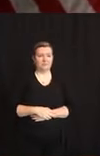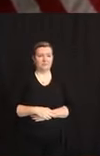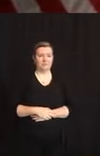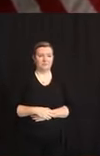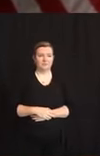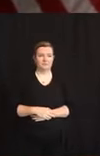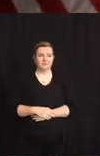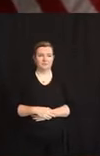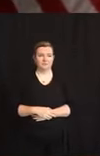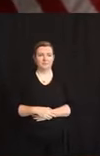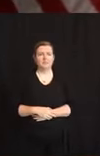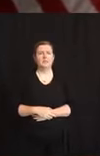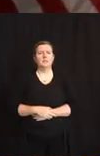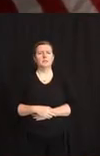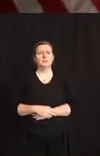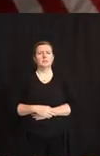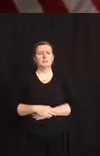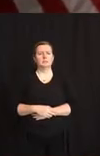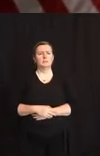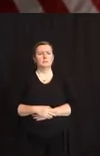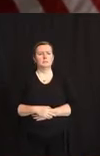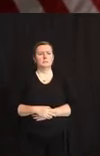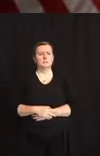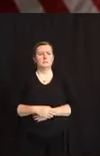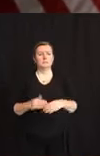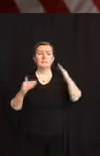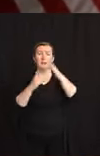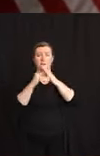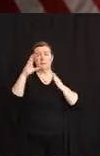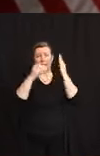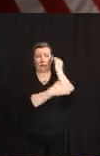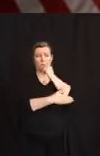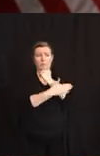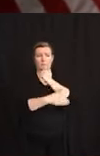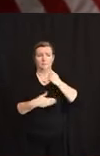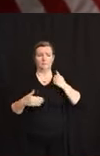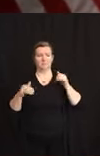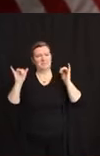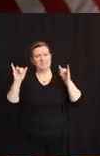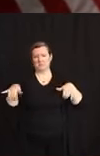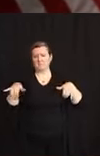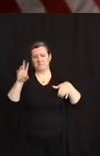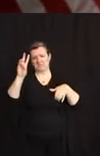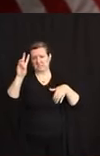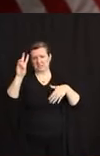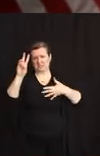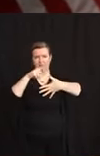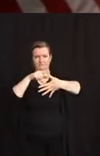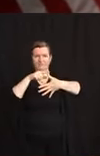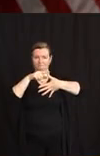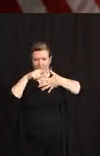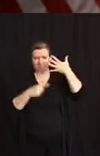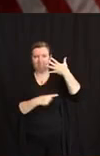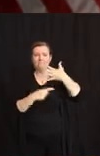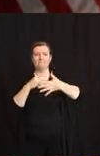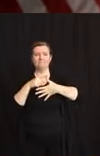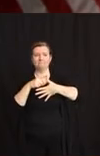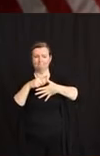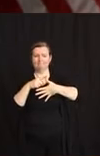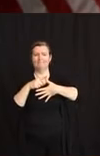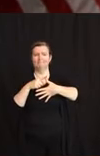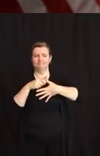of all, counties, which I've read out just in terms of positive cases, it's the same 6 which dominate, but let's remind everybody there